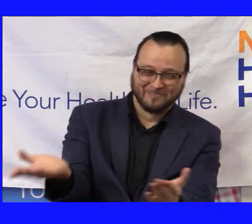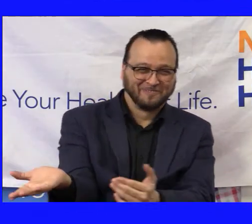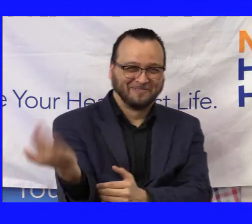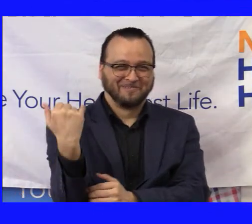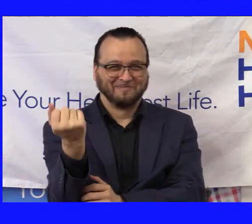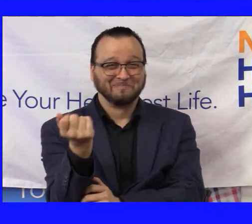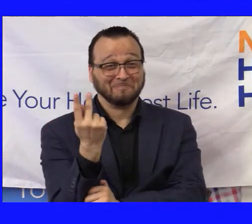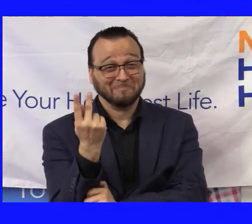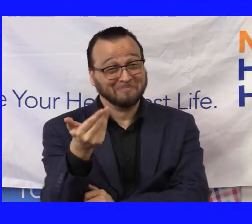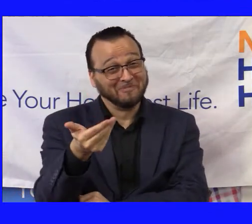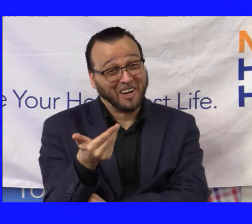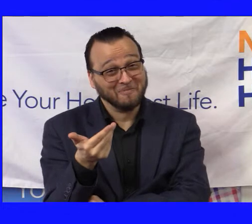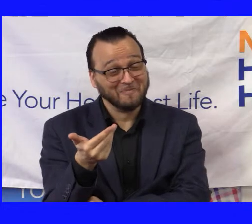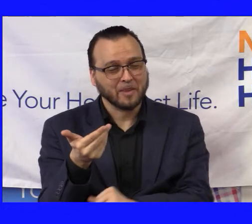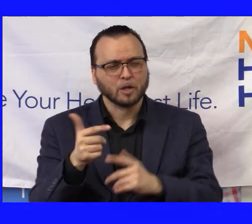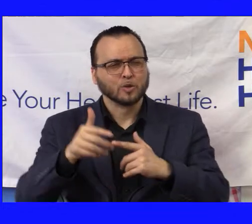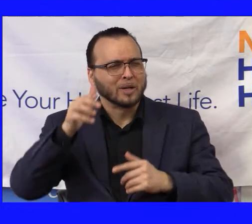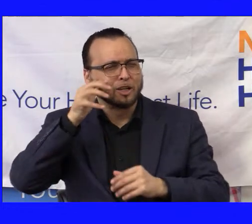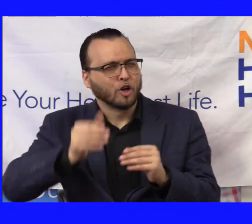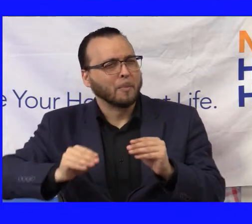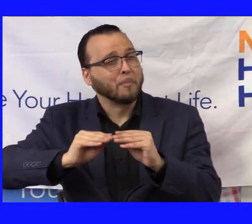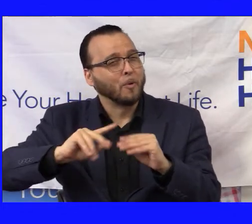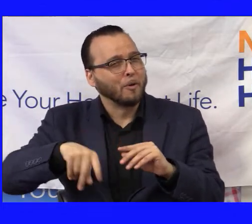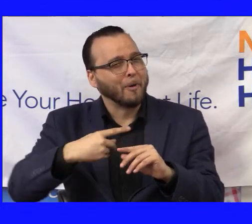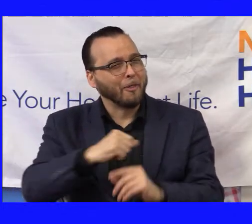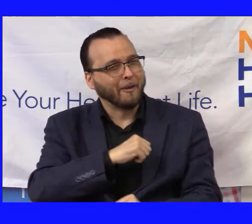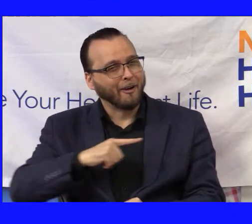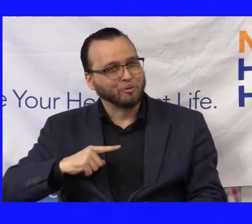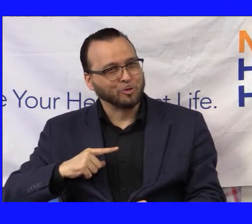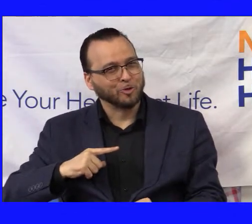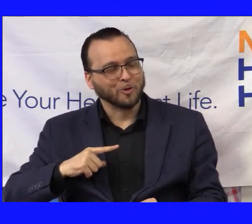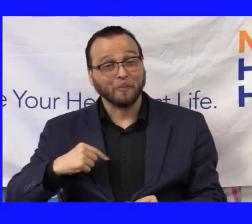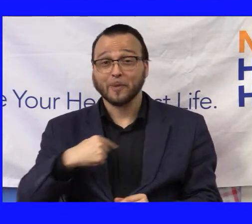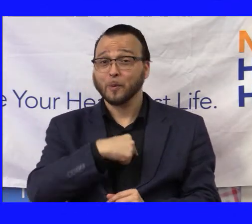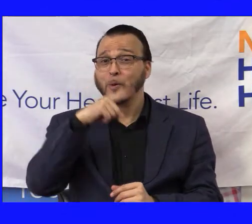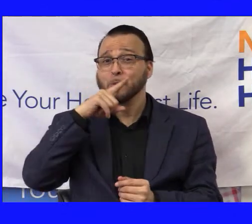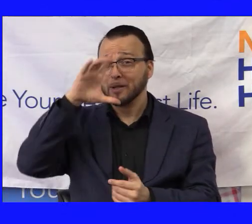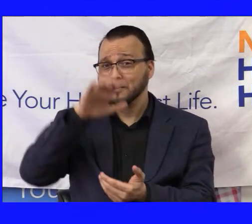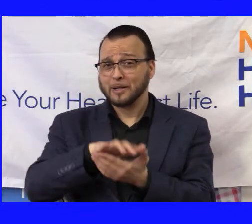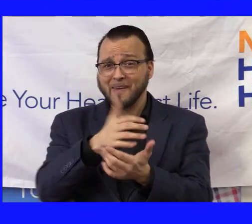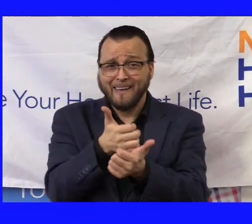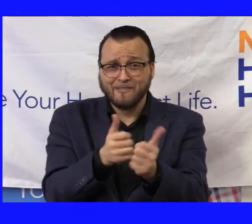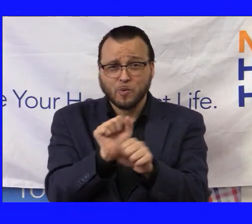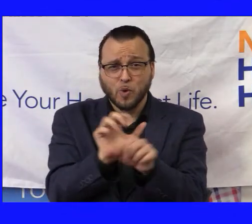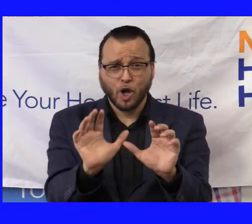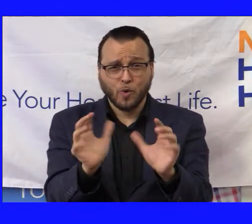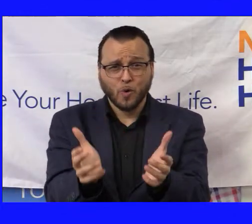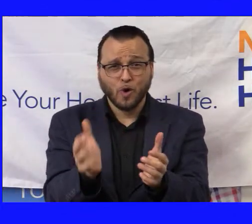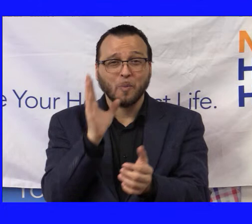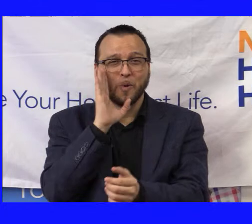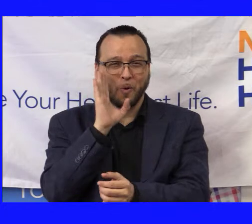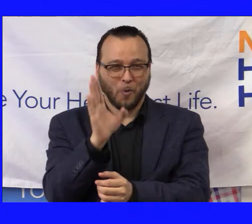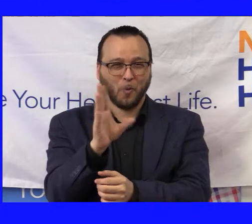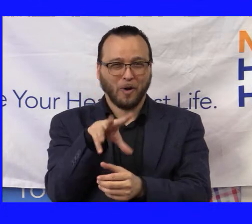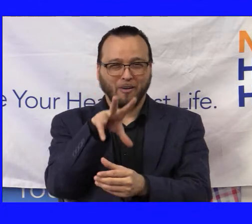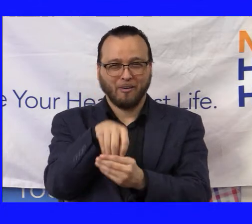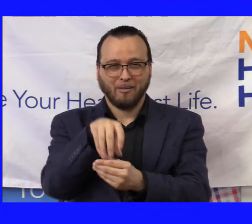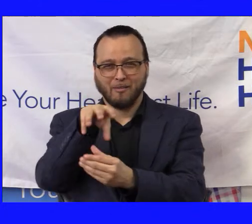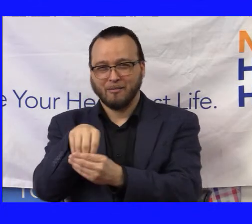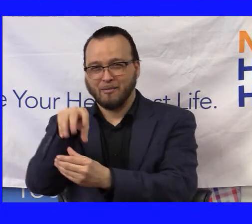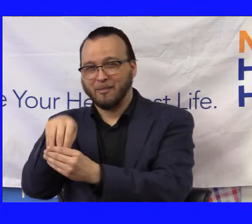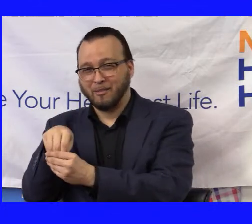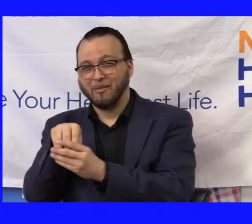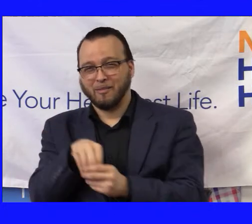back and to hear more about our council. And we really believe that each work group will comprise of